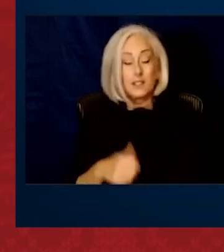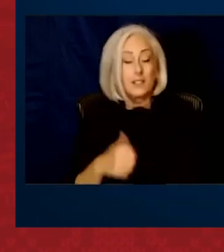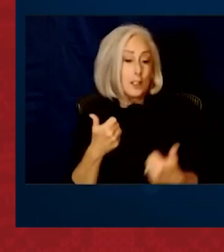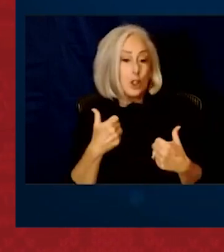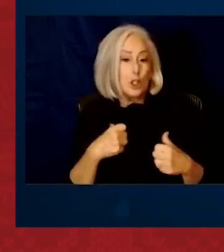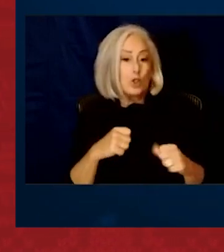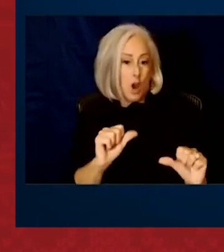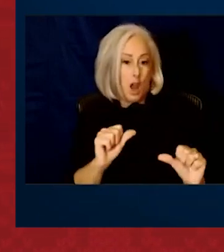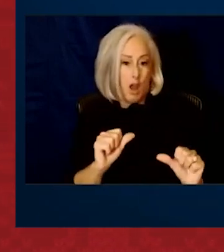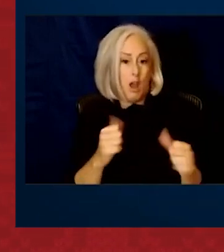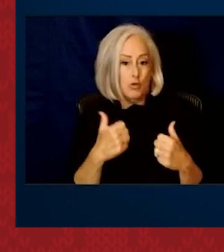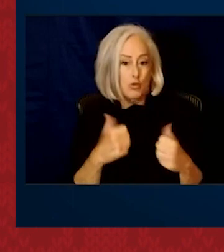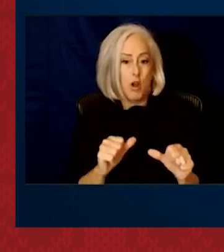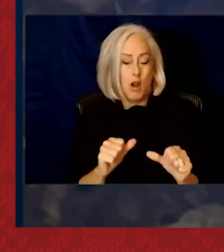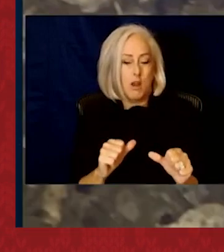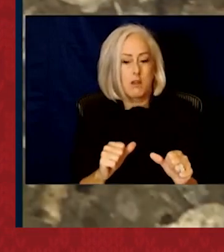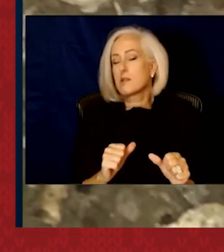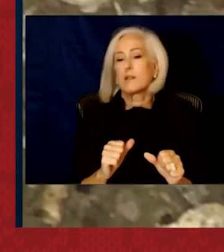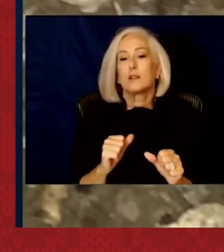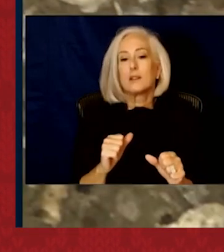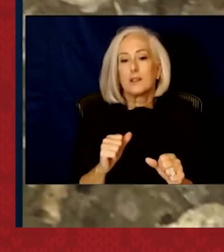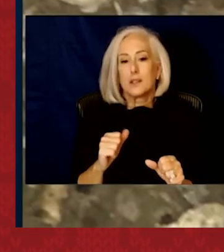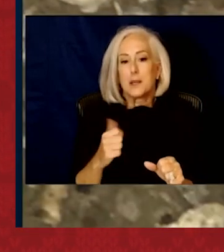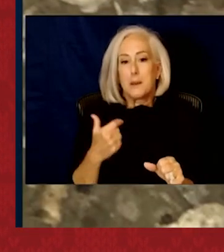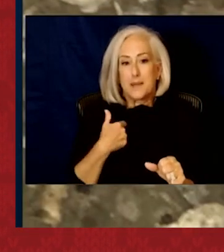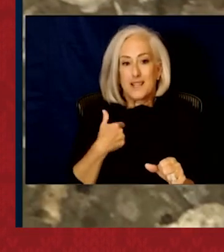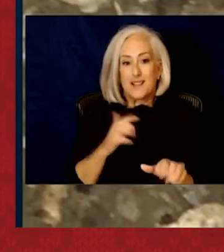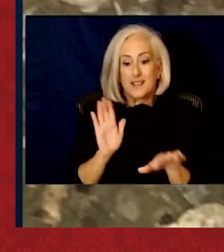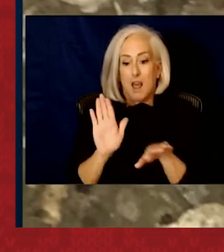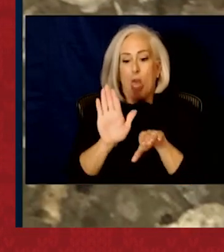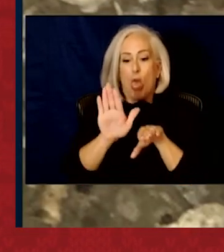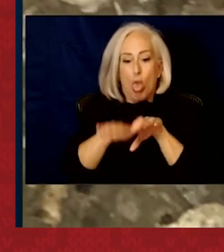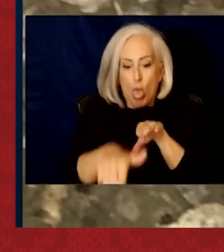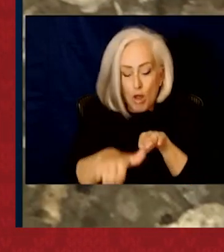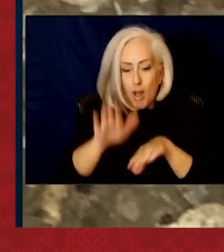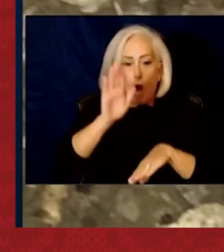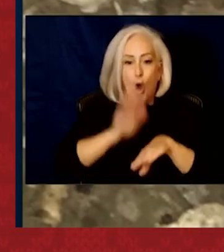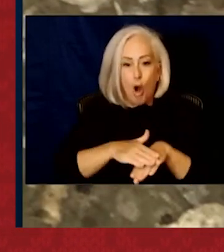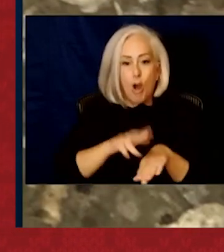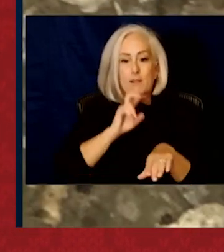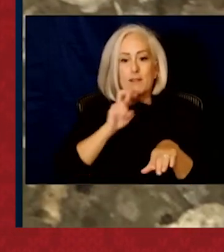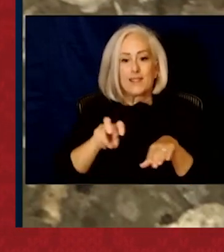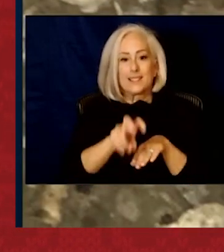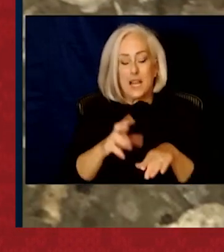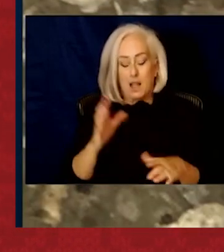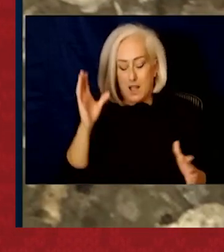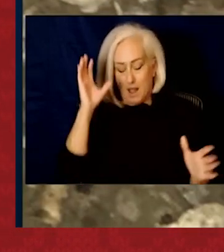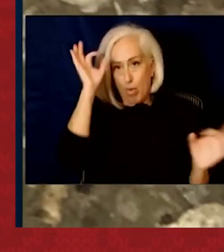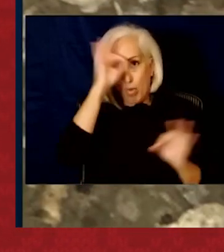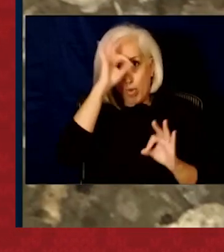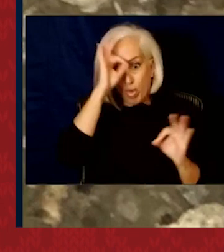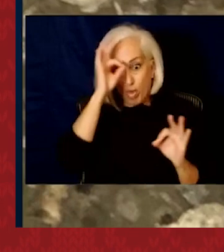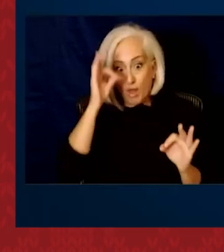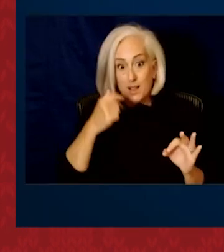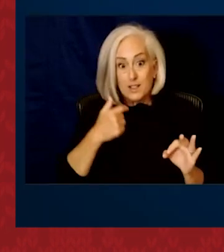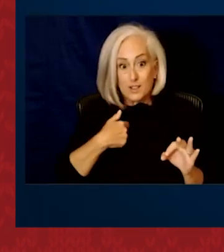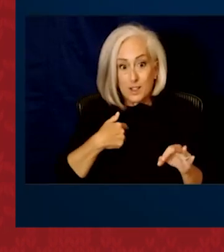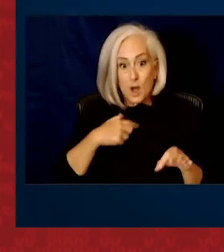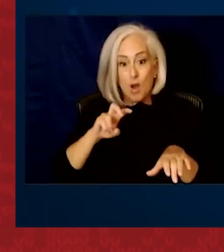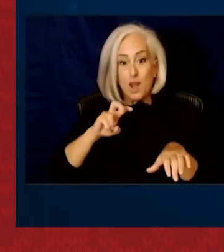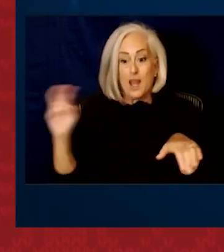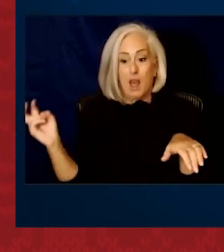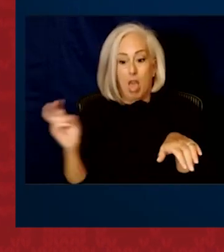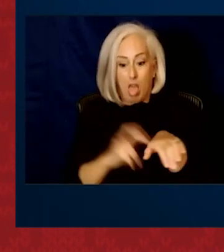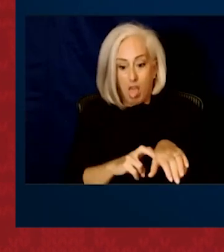to, because I actually stepped on the snake and didn't realize I stepped on the snake. So he actually was going back for a